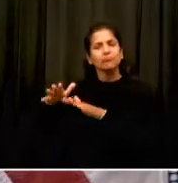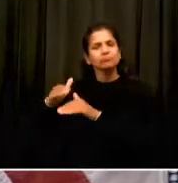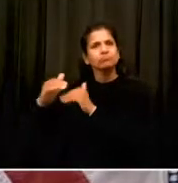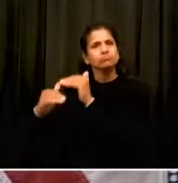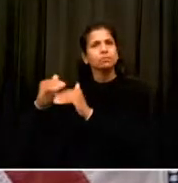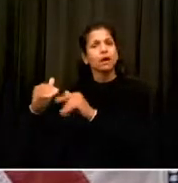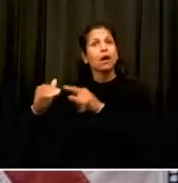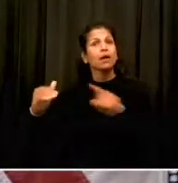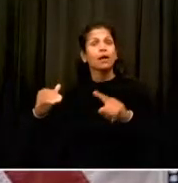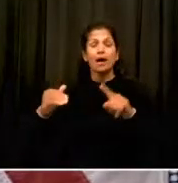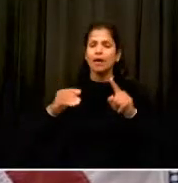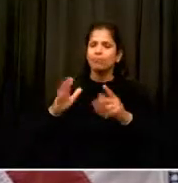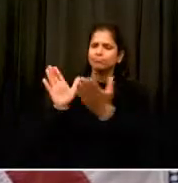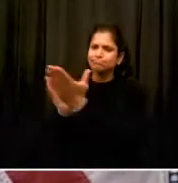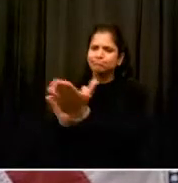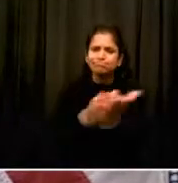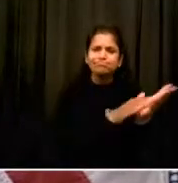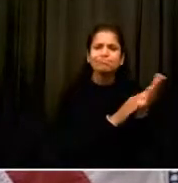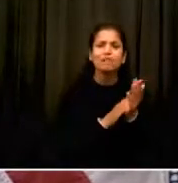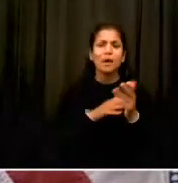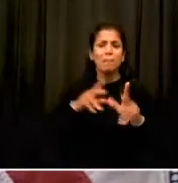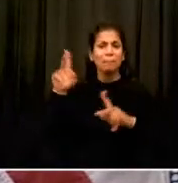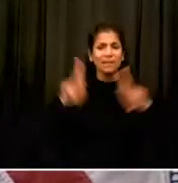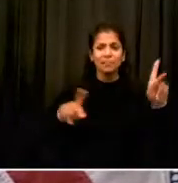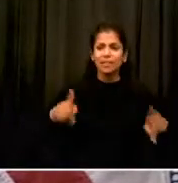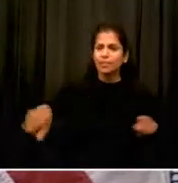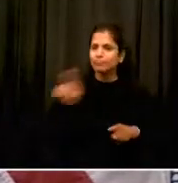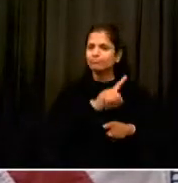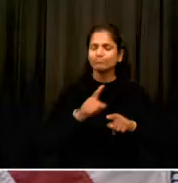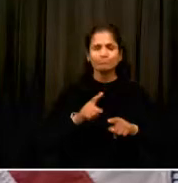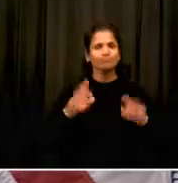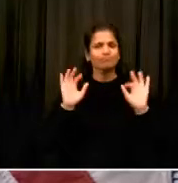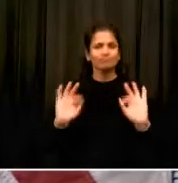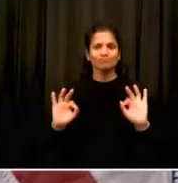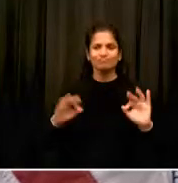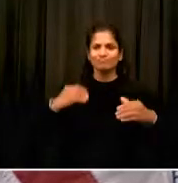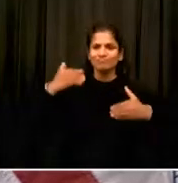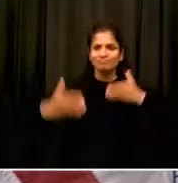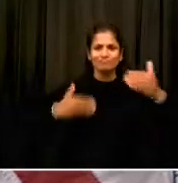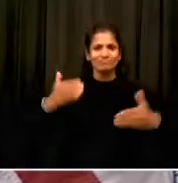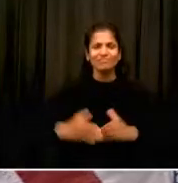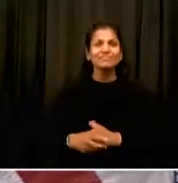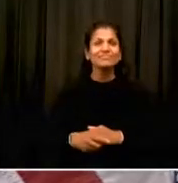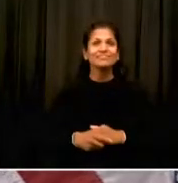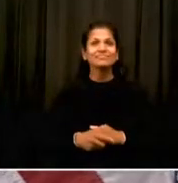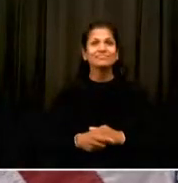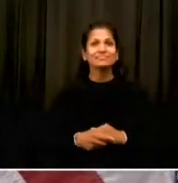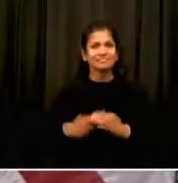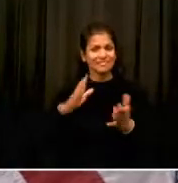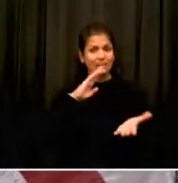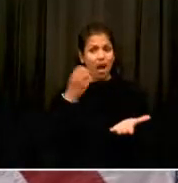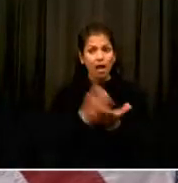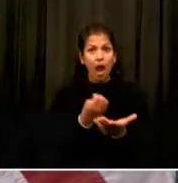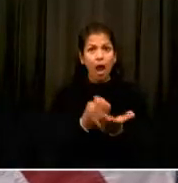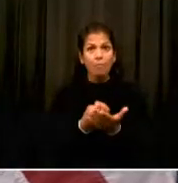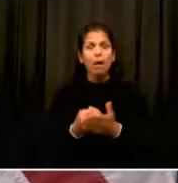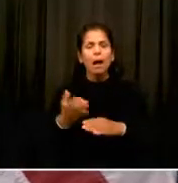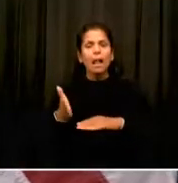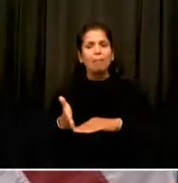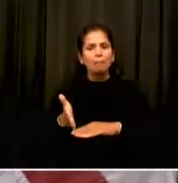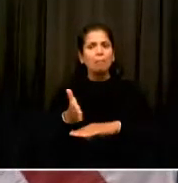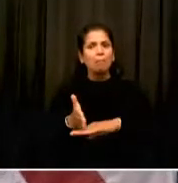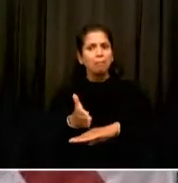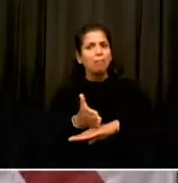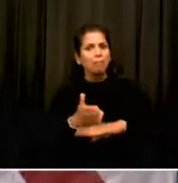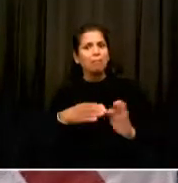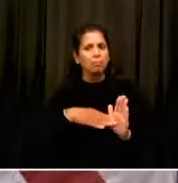see people out and about. You see the economy slowly but surely starting to come back. It's going to be a long time, but more and more people are coming back